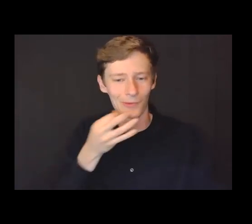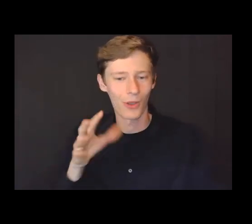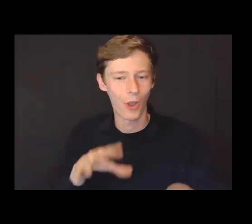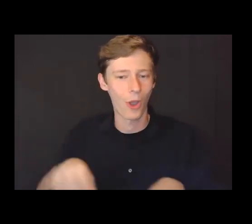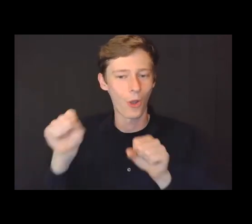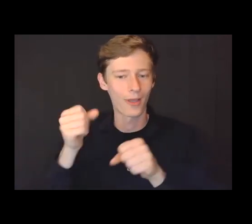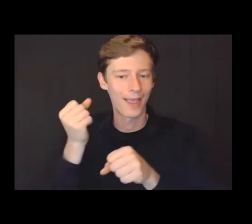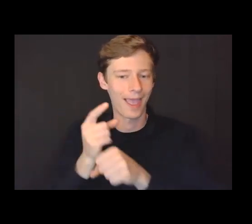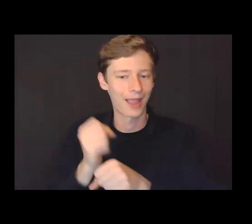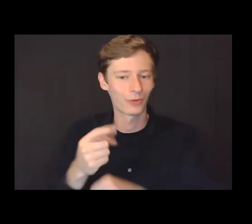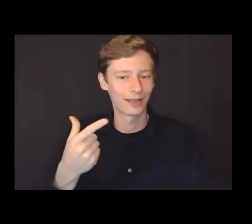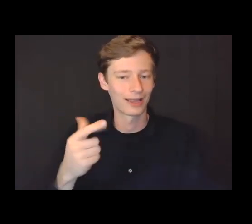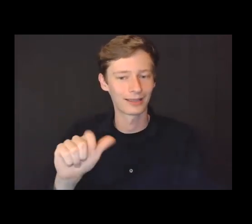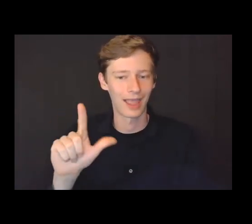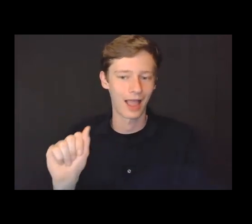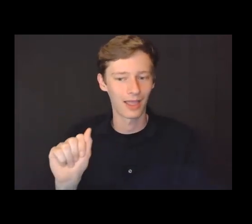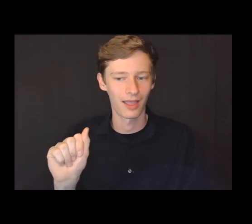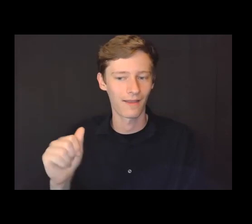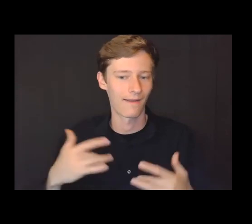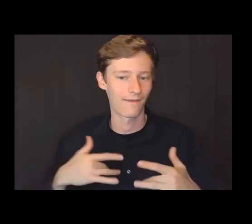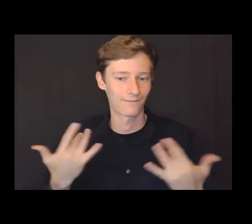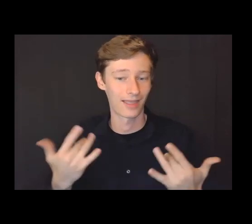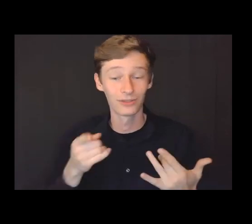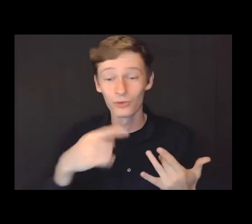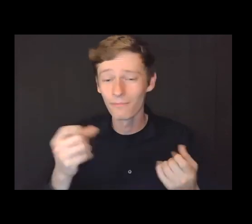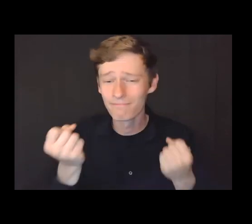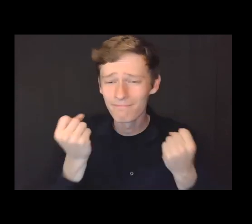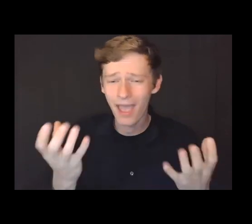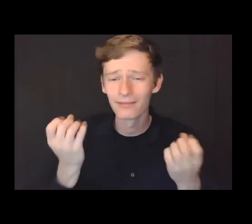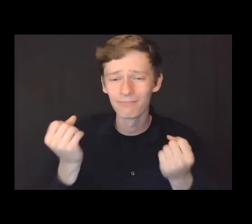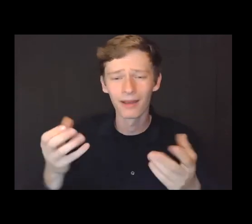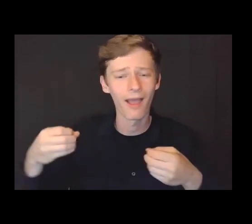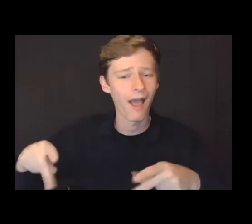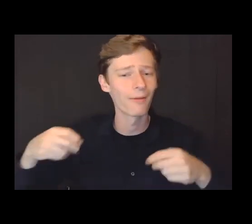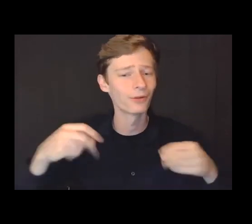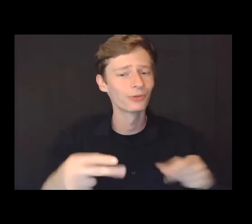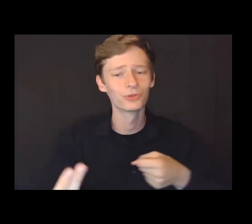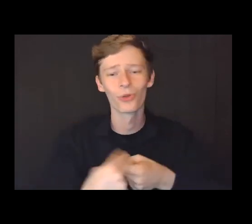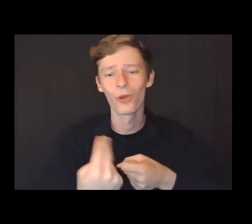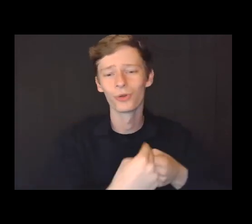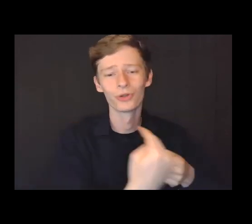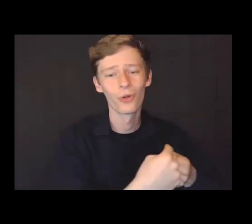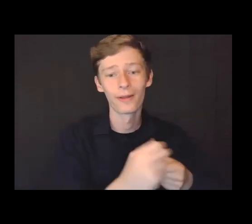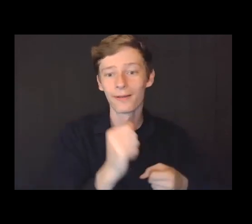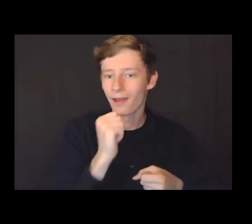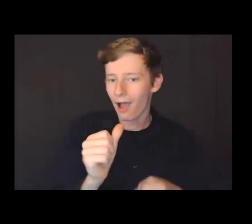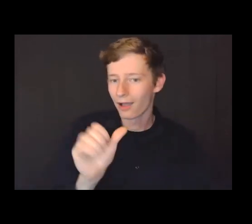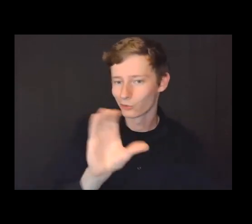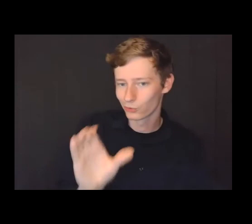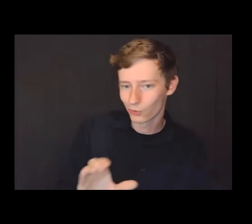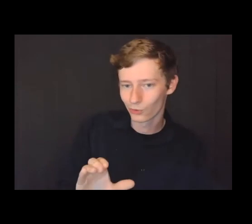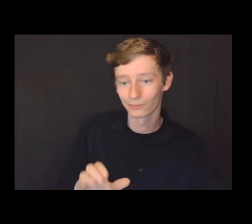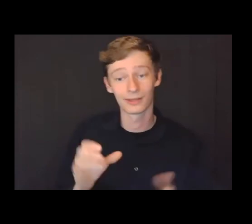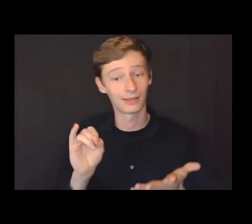us, y'all, like outside of Zoom. So come join us if you are able to, if you